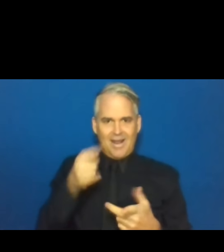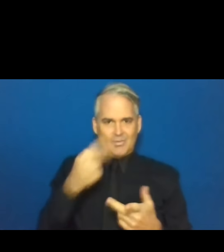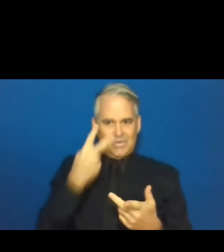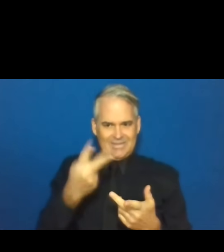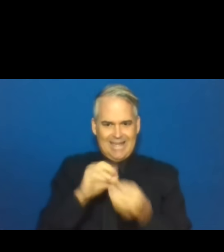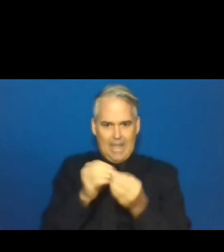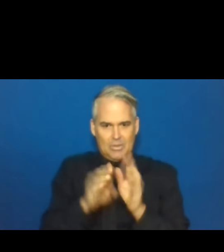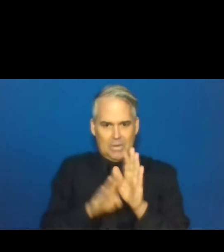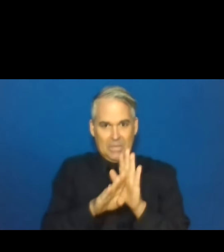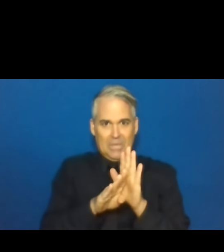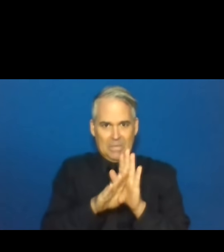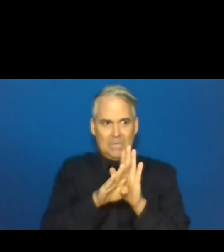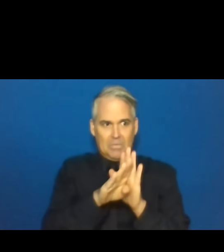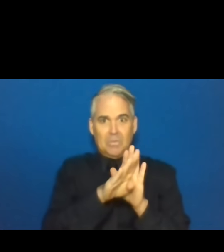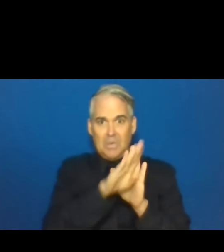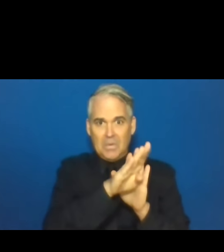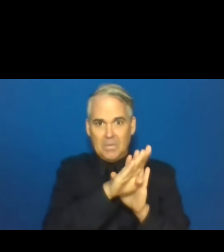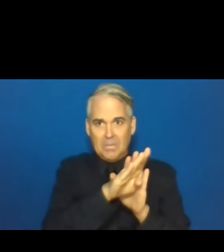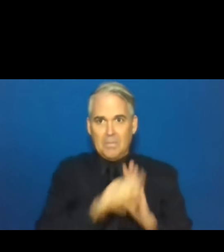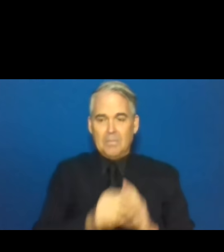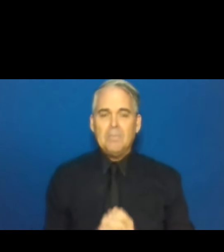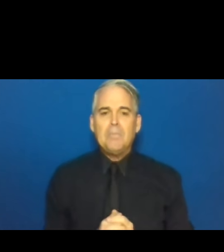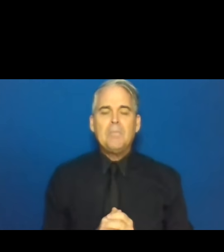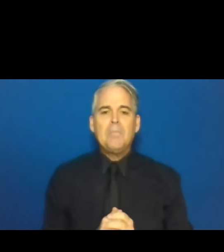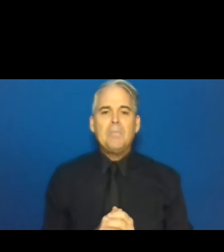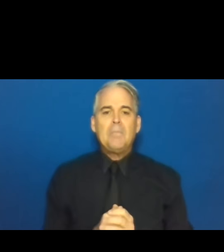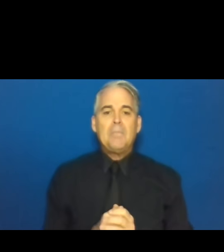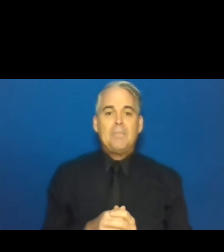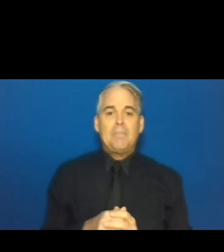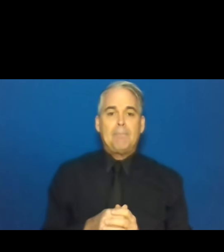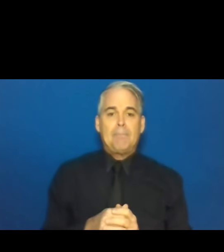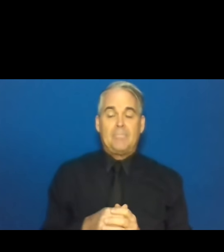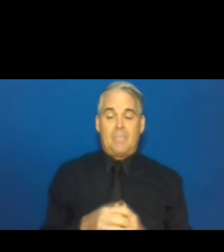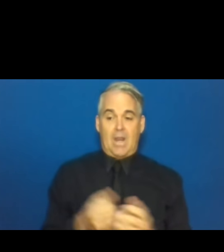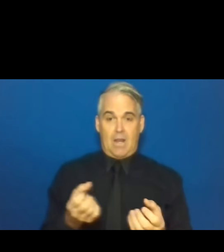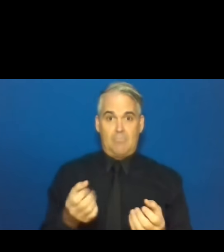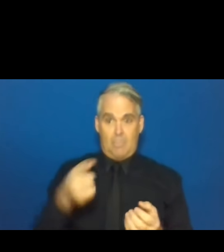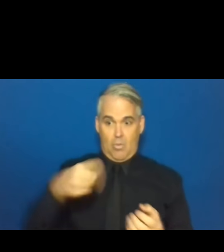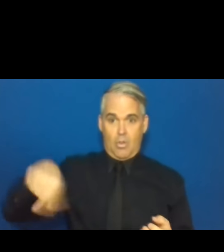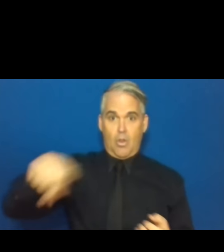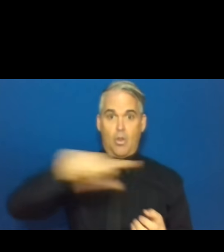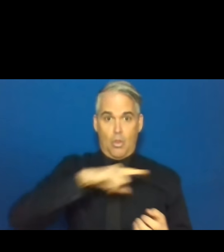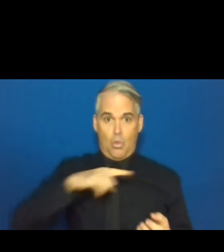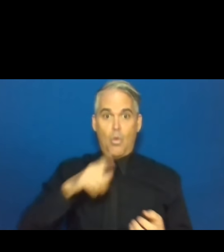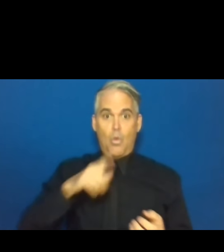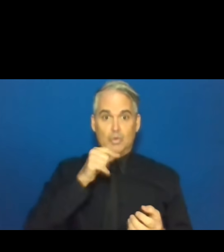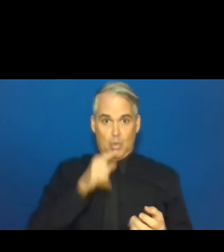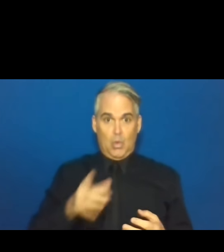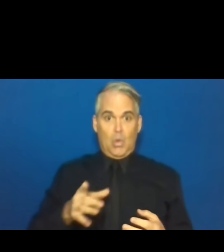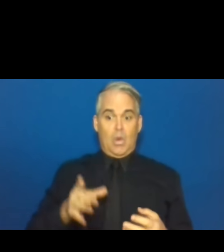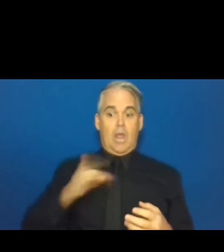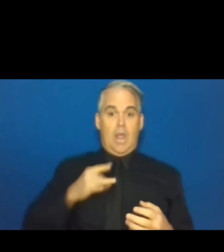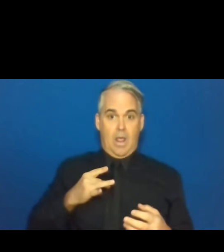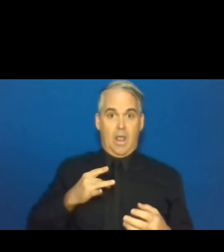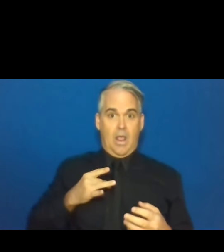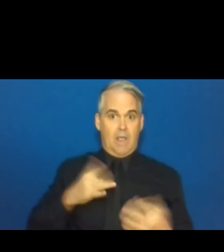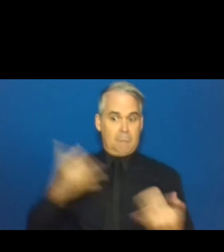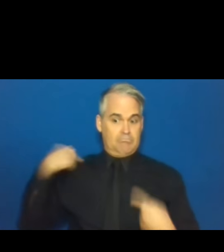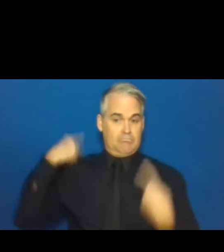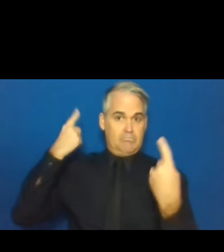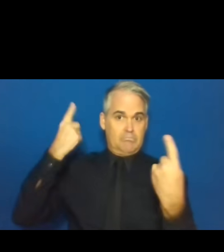current trends. In fact, 10% of all COVID cases recorded in Nevada since the beginning of this